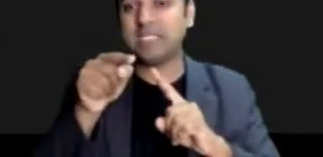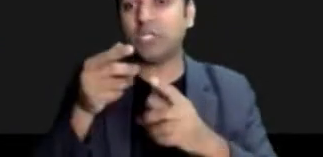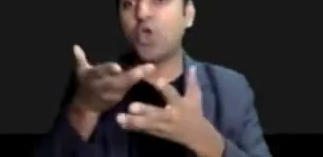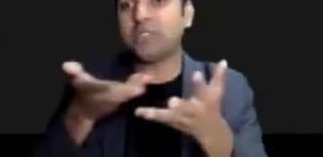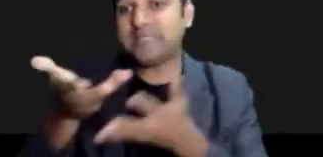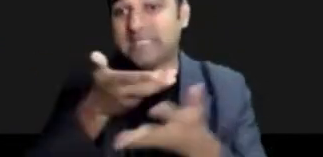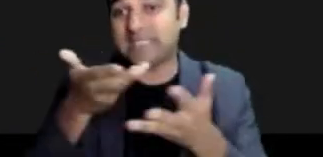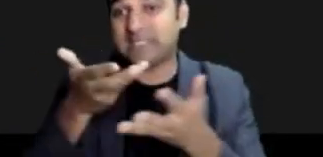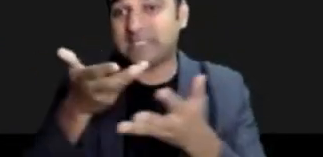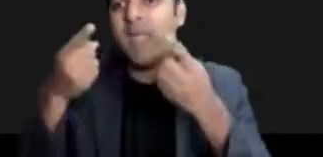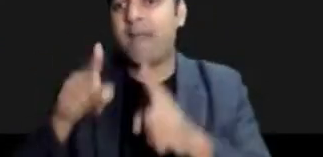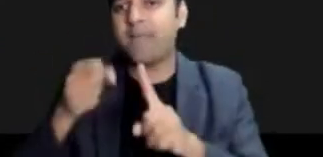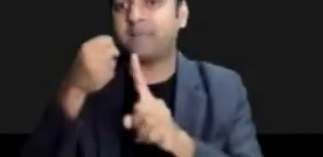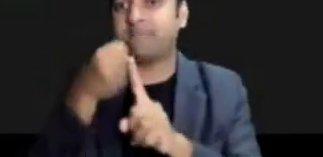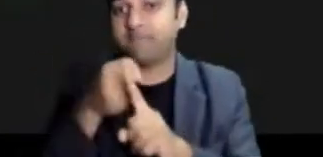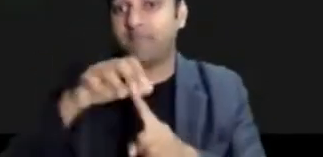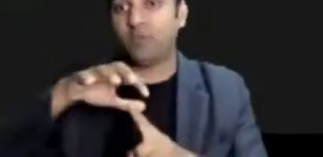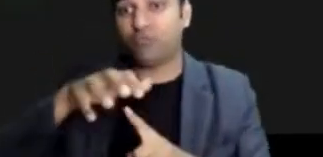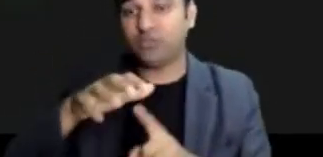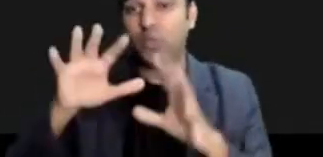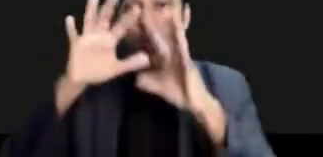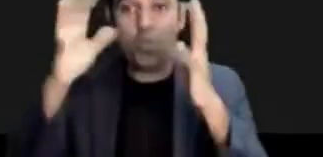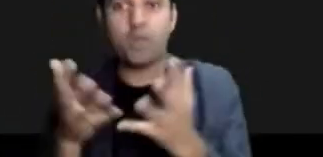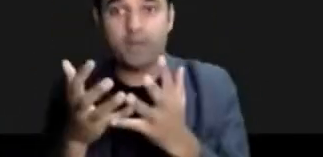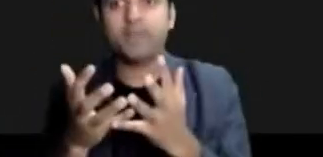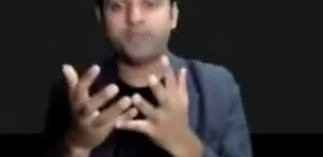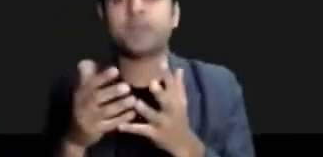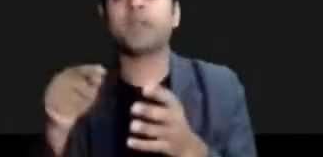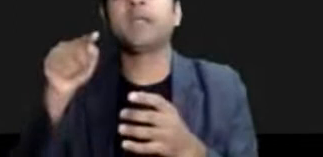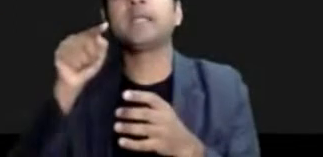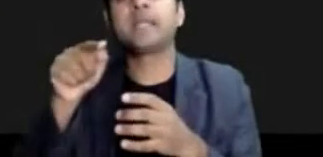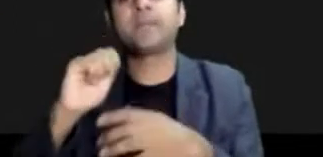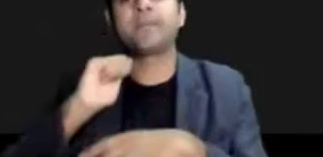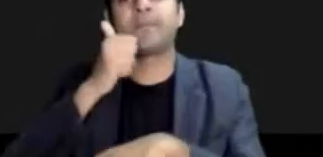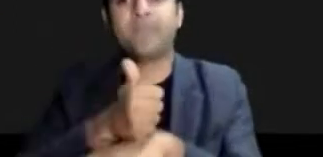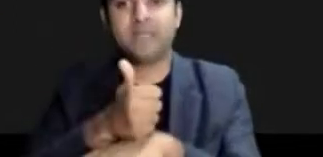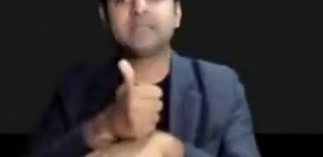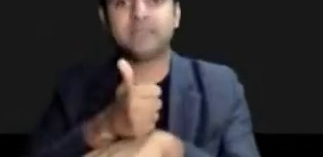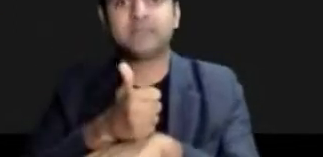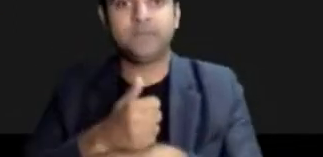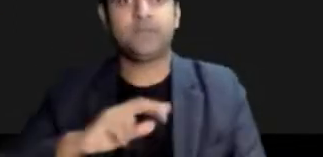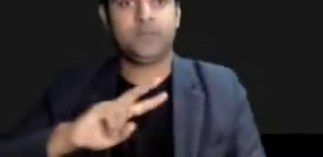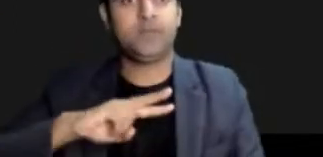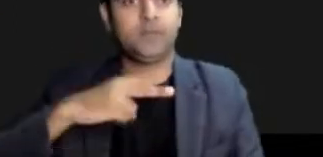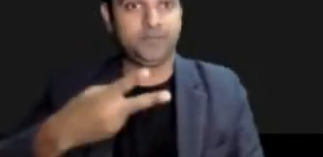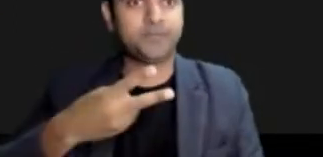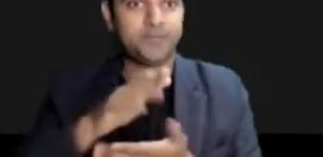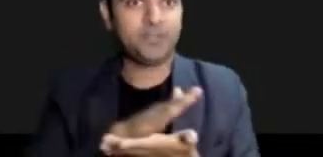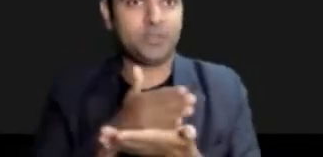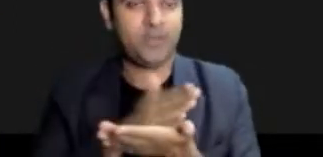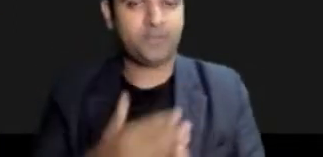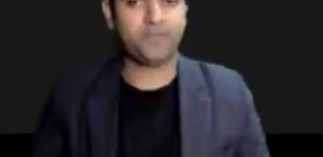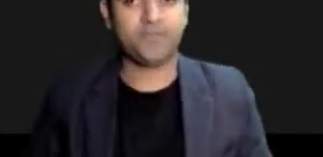level. Based on the plans, many countries are going to submit